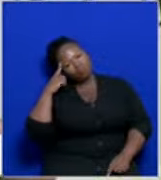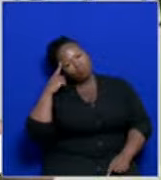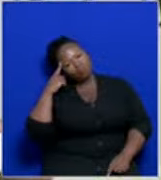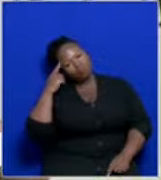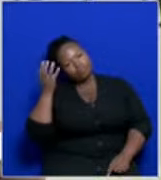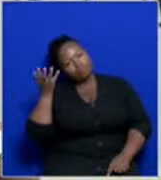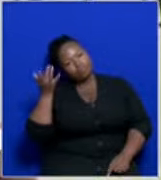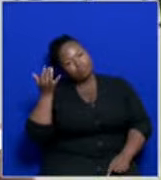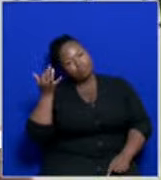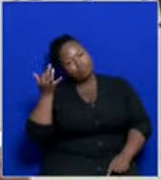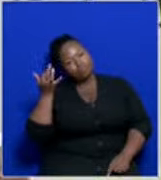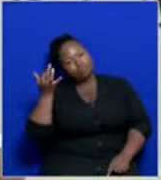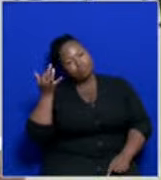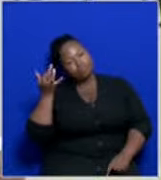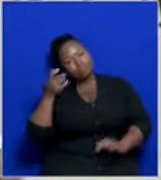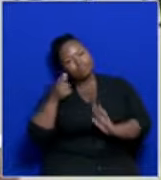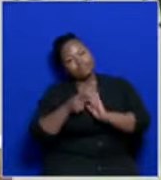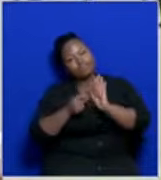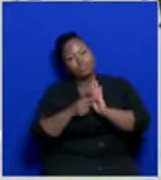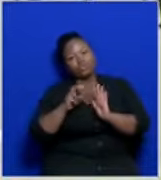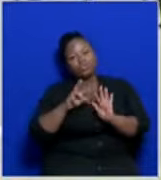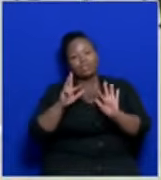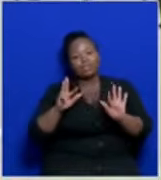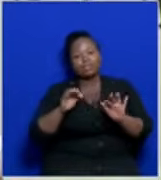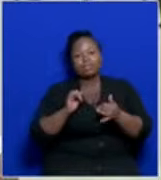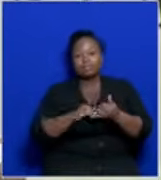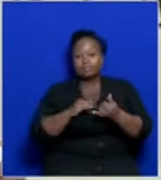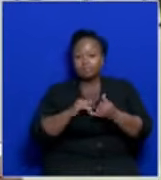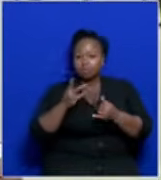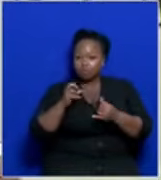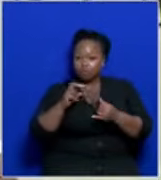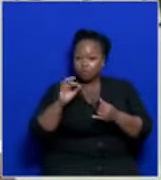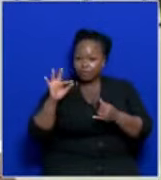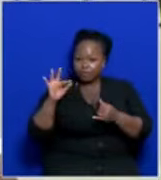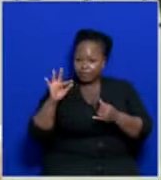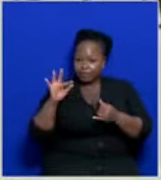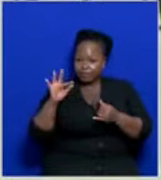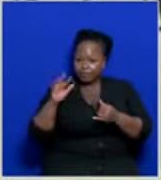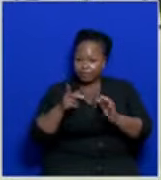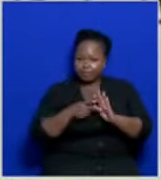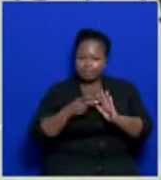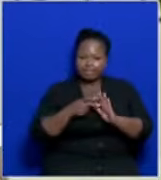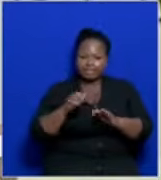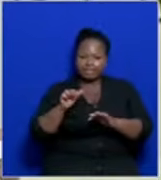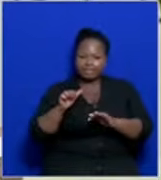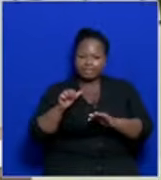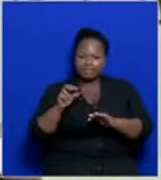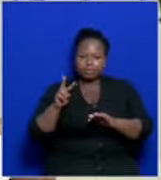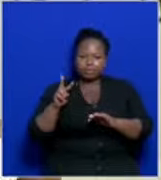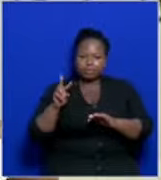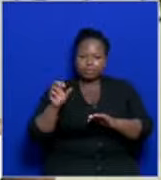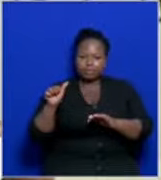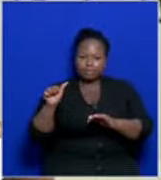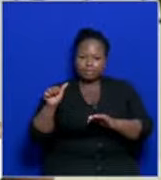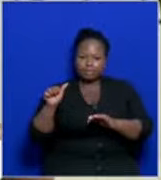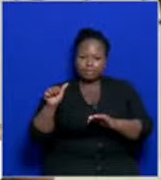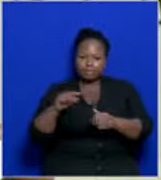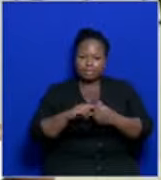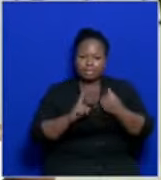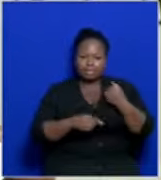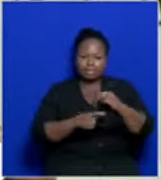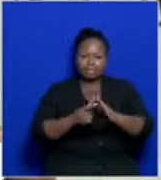29th September 2025, as appears on page 626. That's the last data I'm able